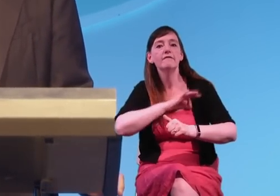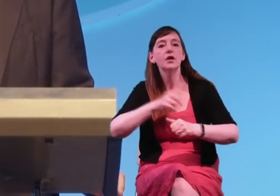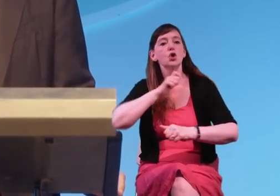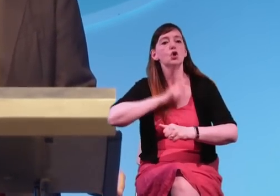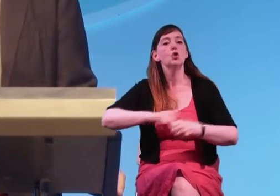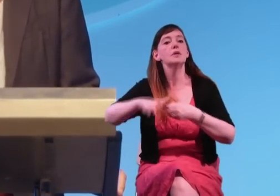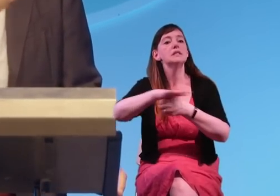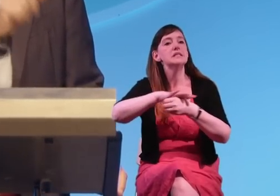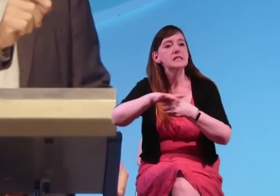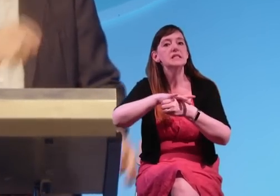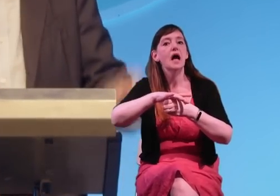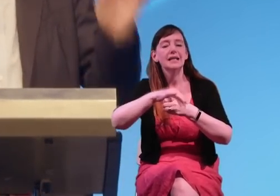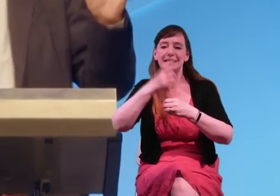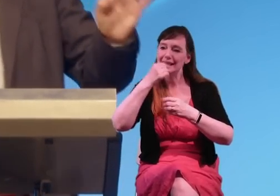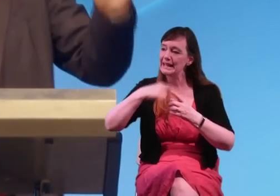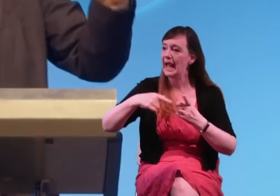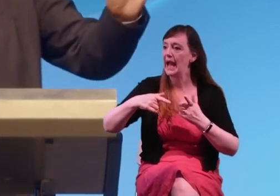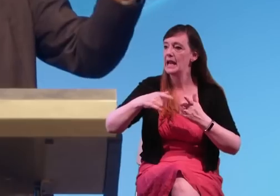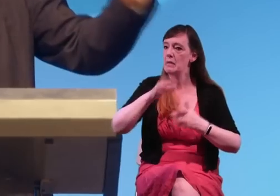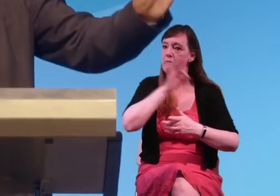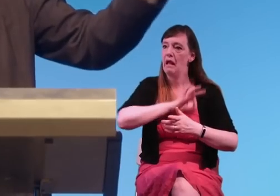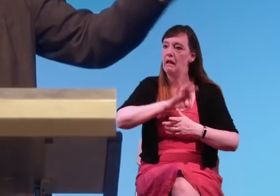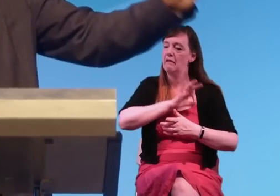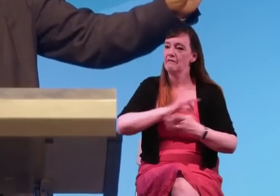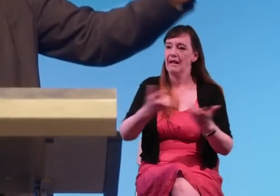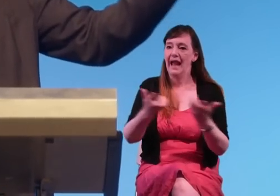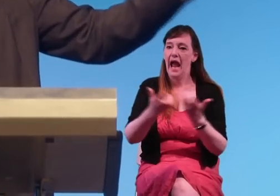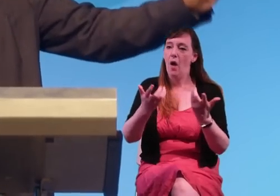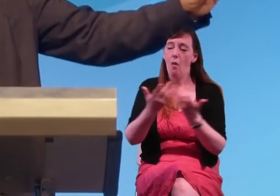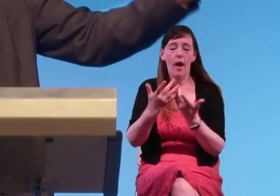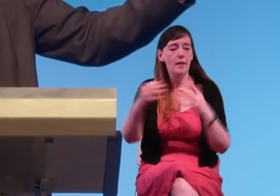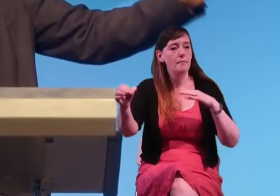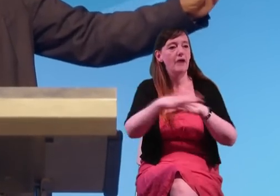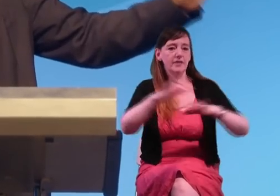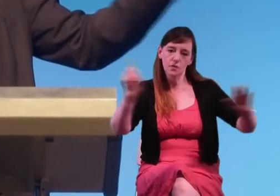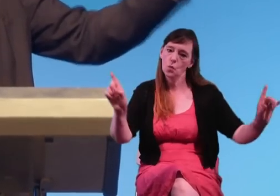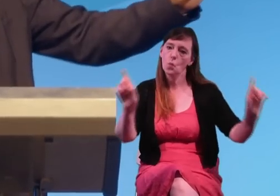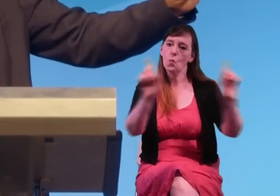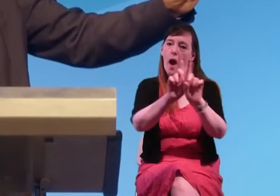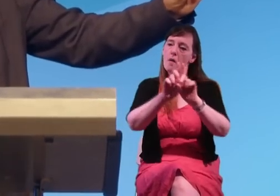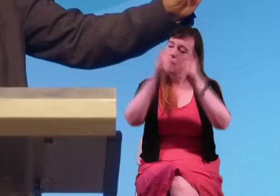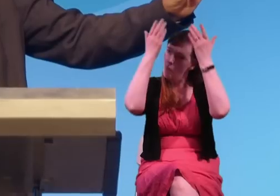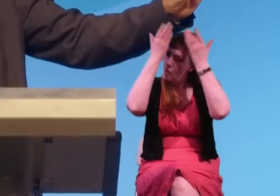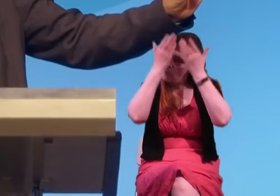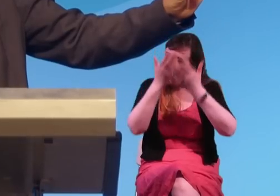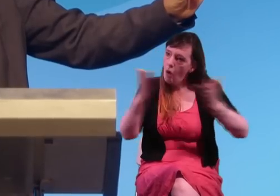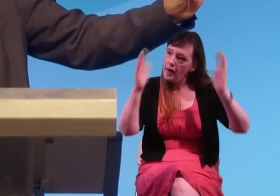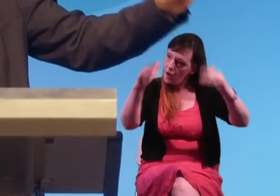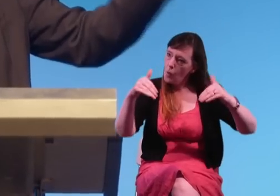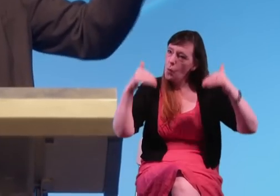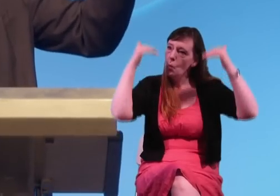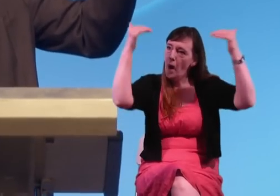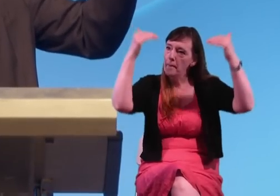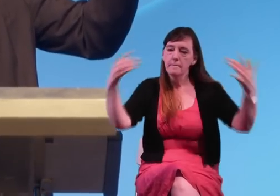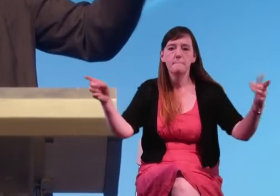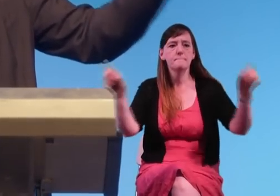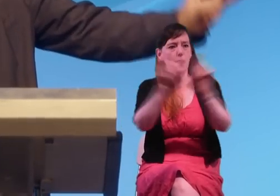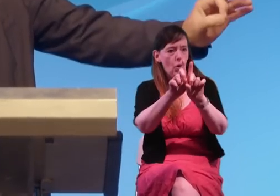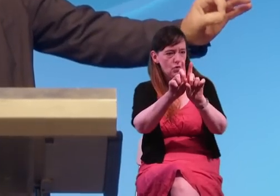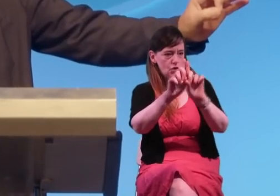can be strong and happy only where the marriage bond is held in honor. What is that marriage bond? It